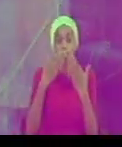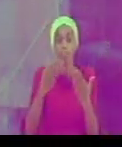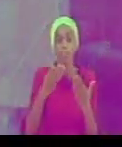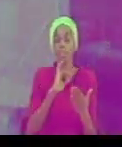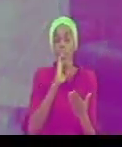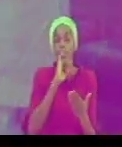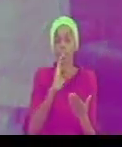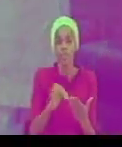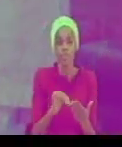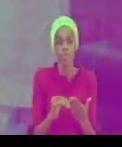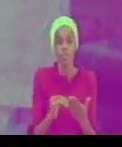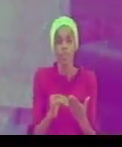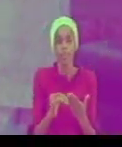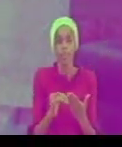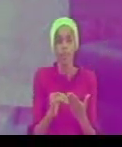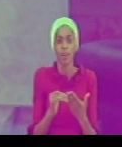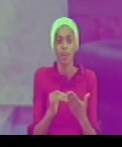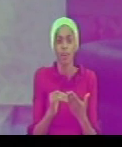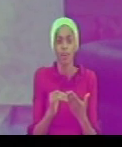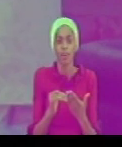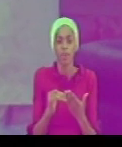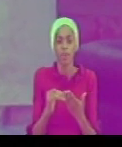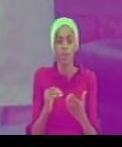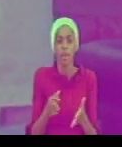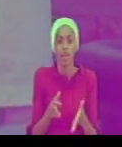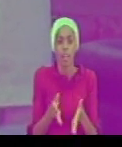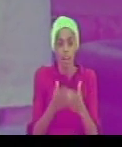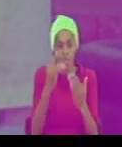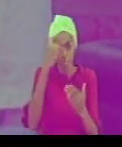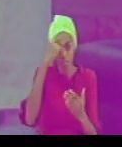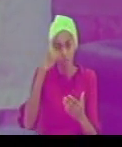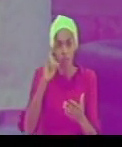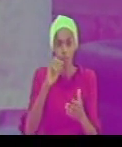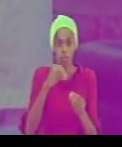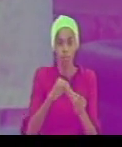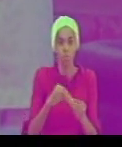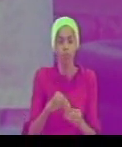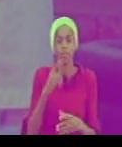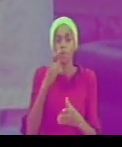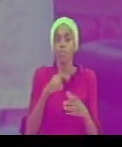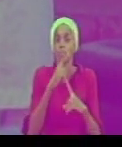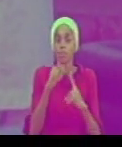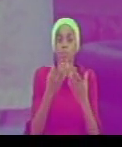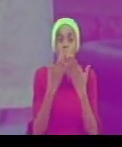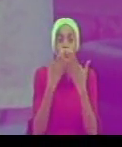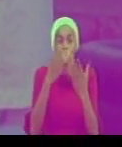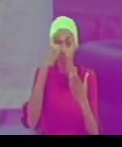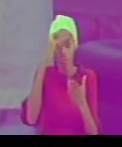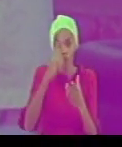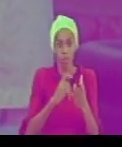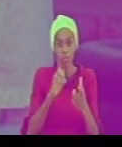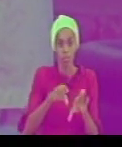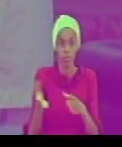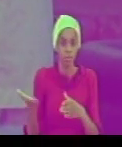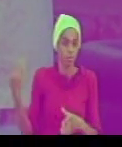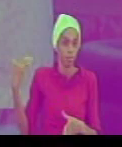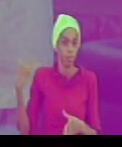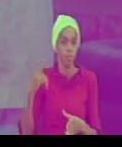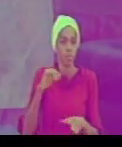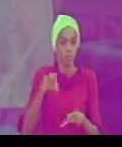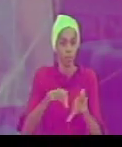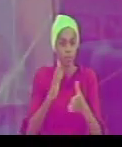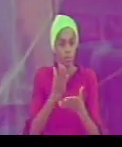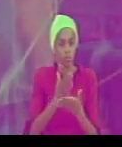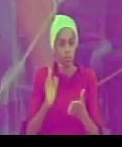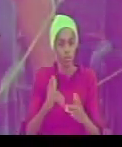today. Today is going to be a greater day. Worship the name of God. Say, God, we are very grateful. In Jesus'